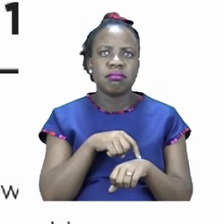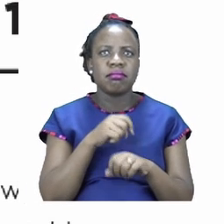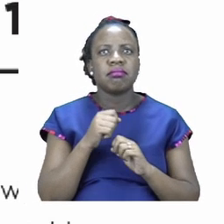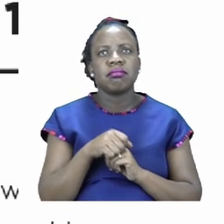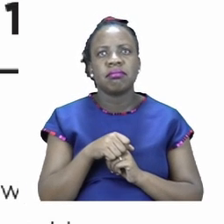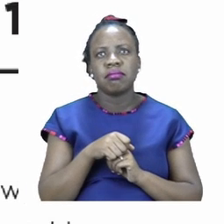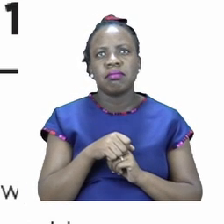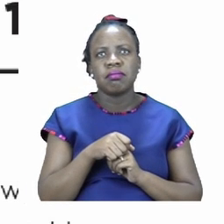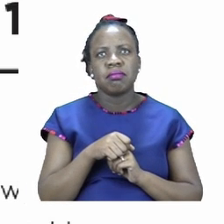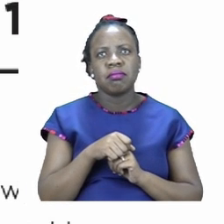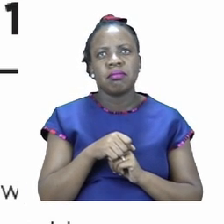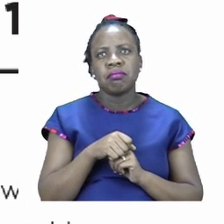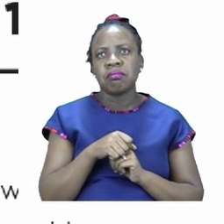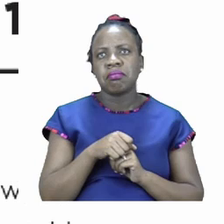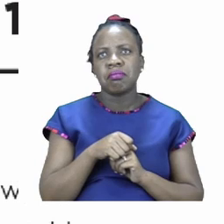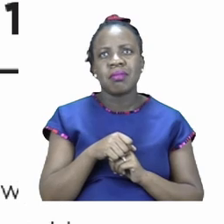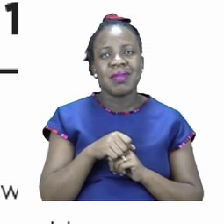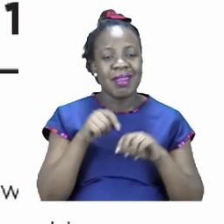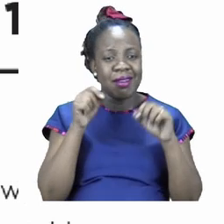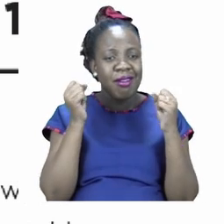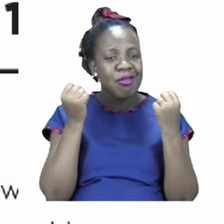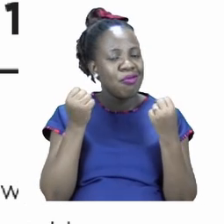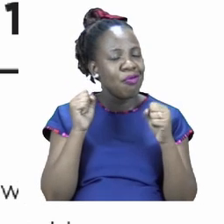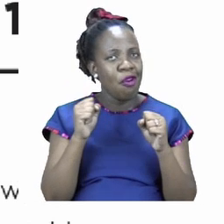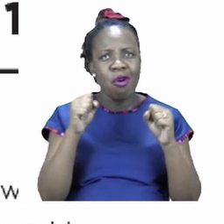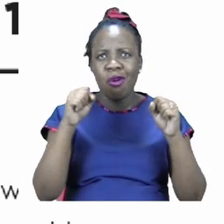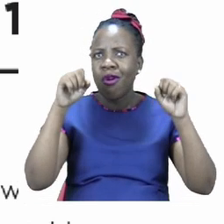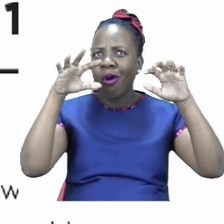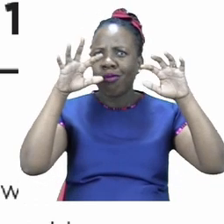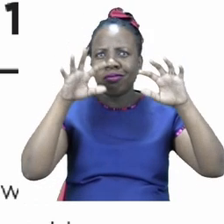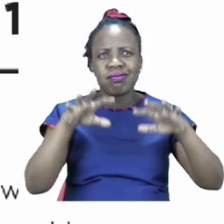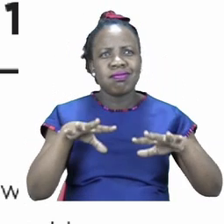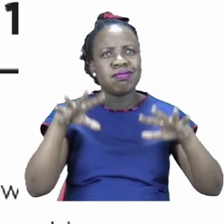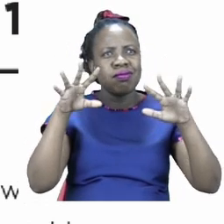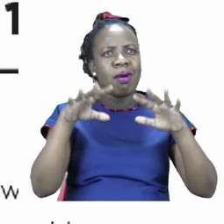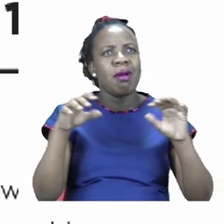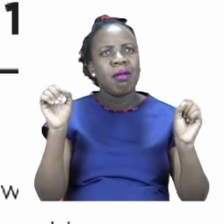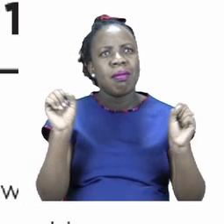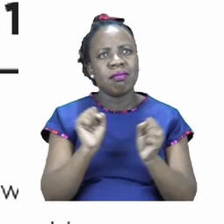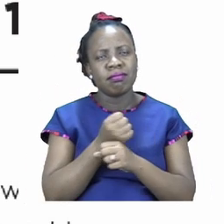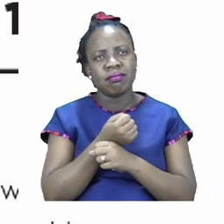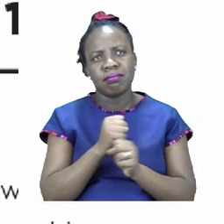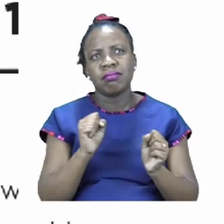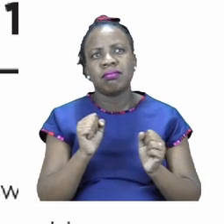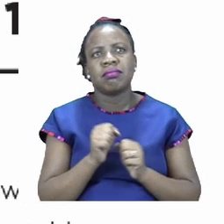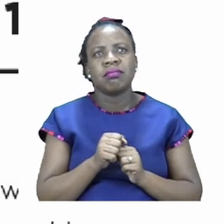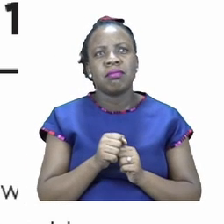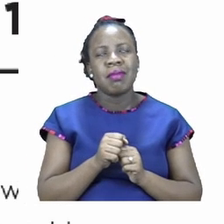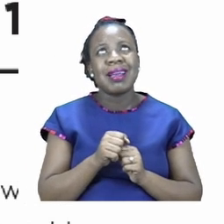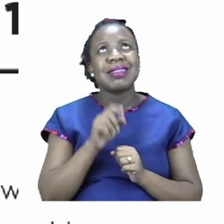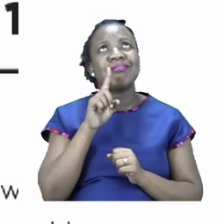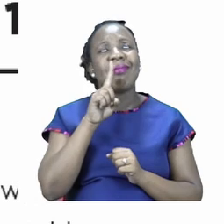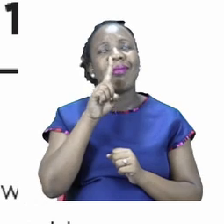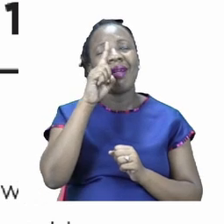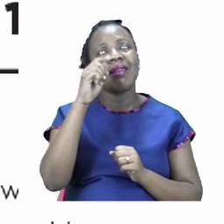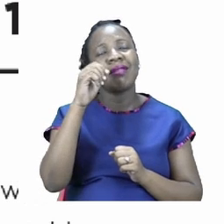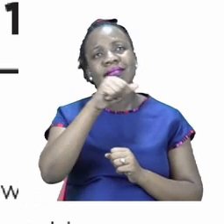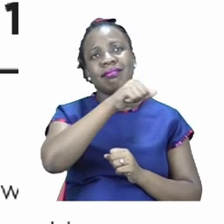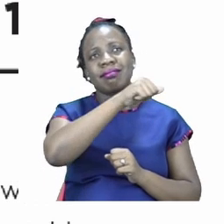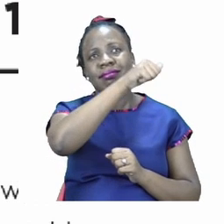the birds are flying home. Winter is over and summer begins.